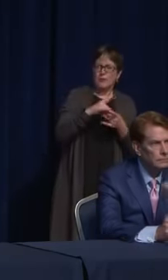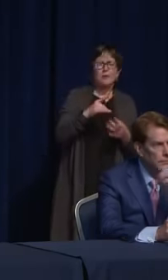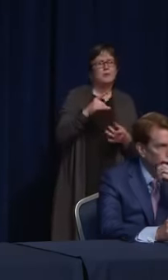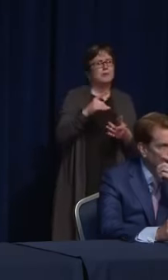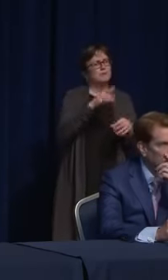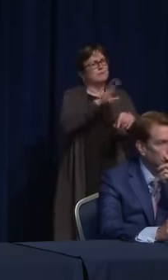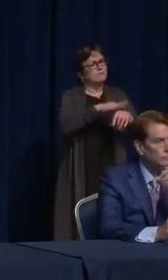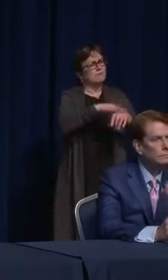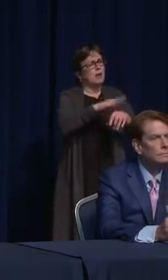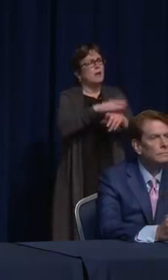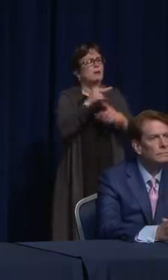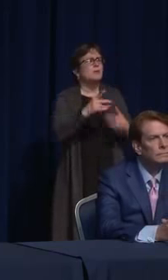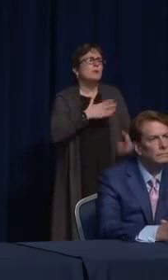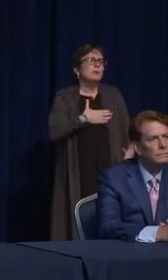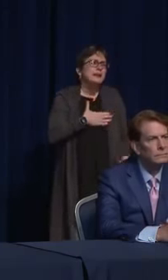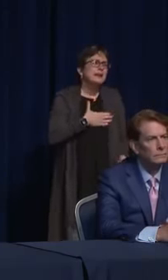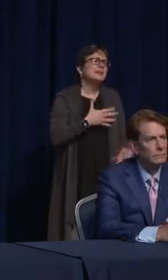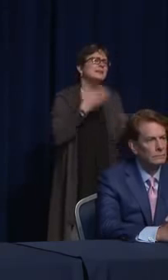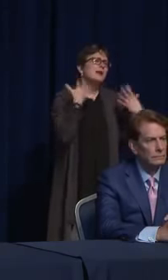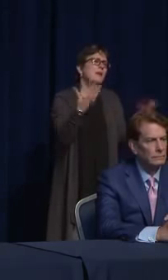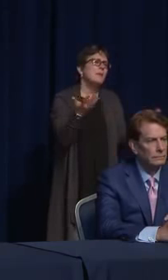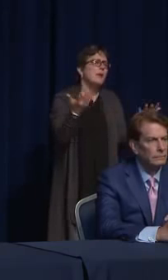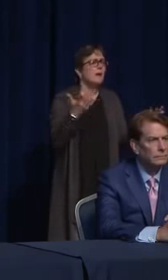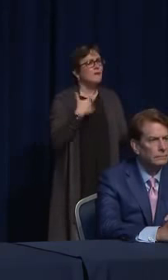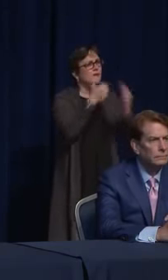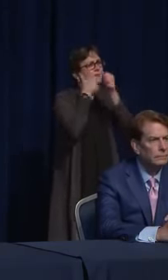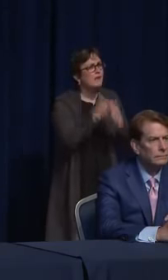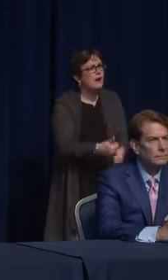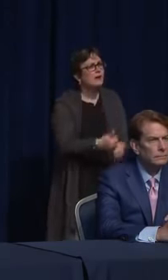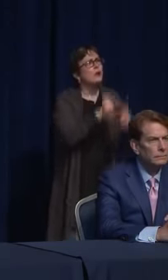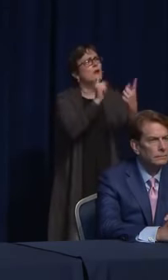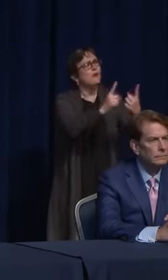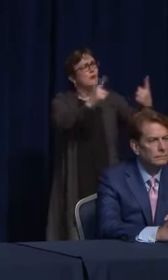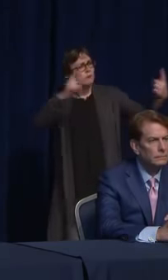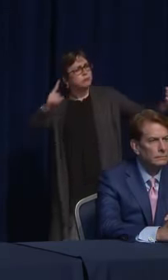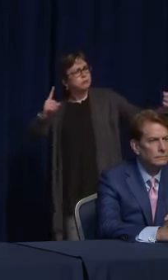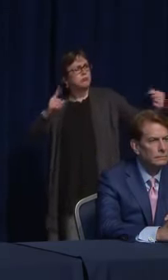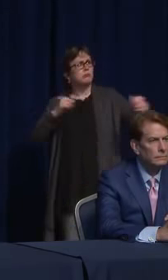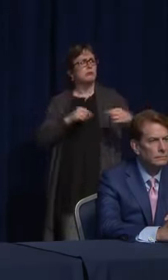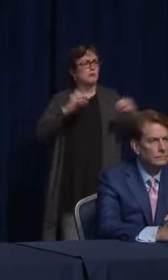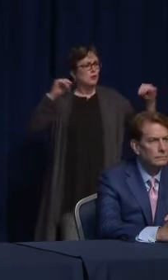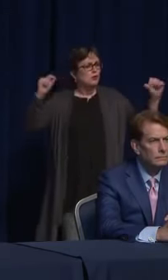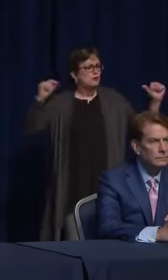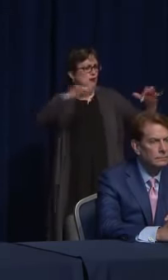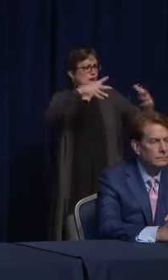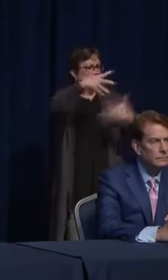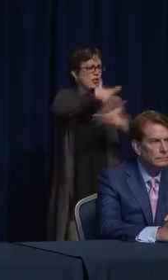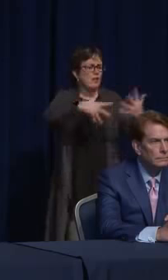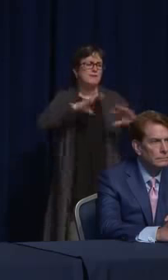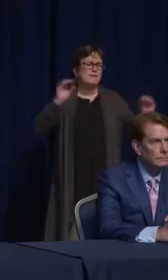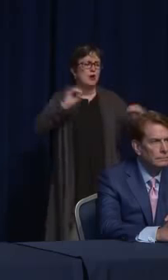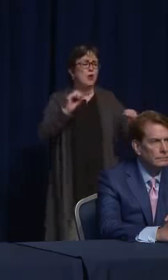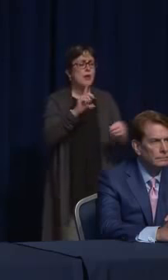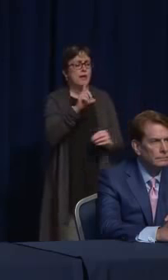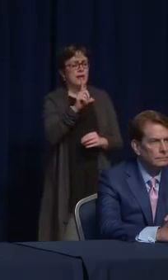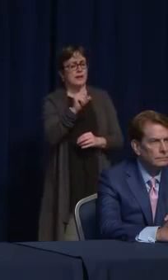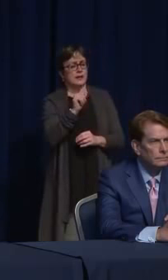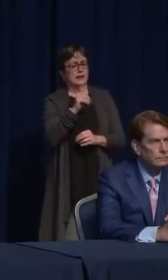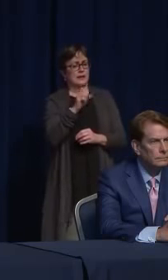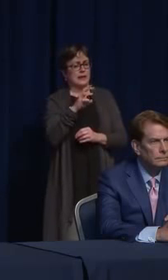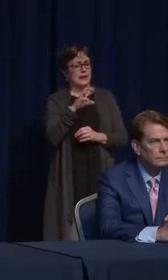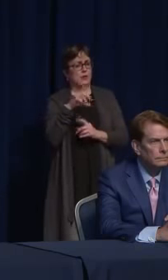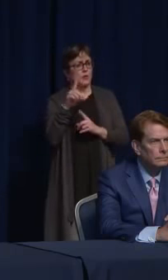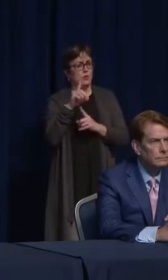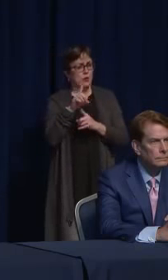social distancing and no crowds. I know they broke up 2 weddings in Lakewood. I'm sure it's happened in other parts of the state as well. Perhaps you